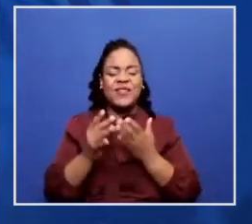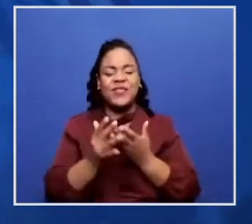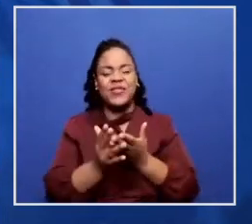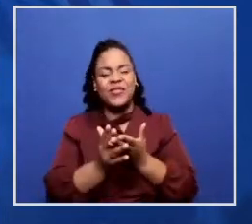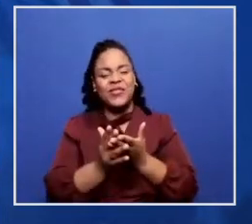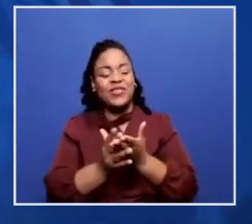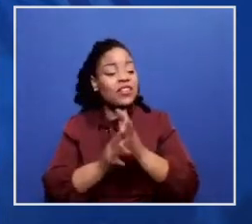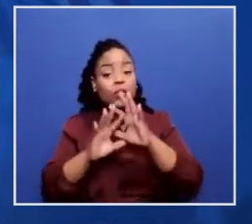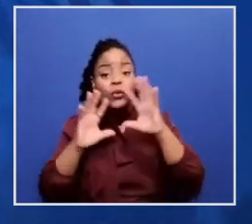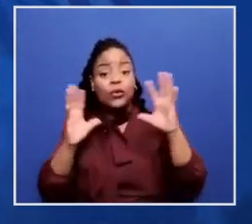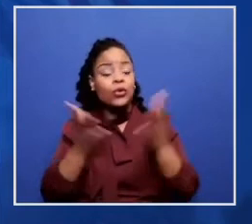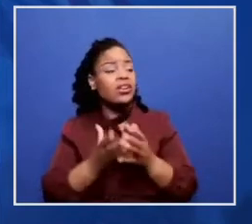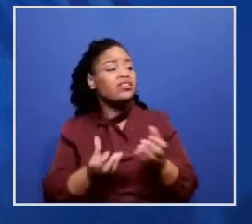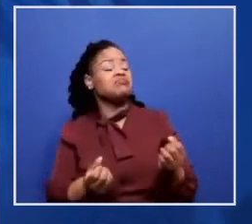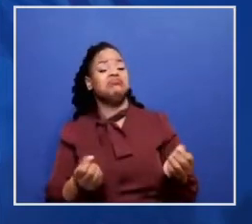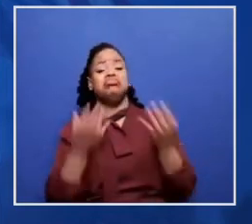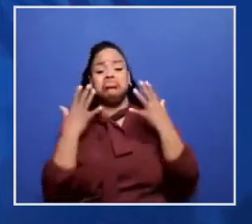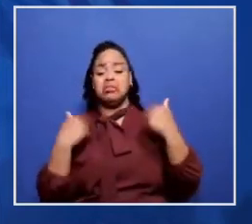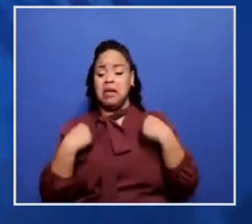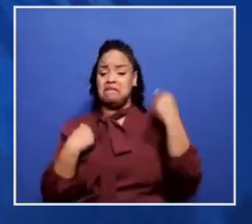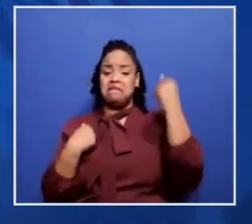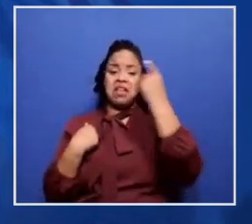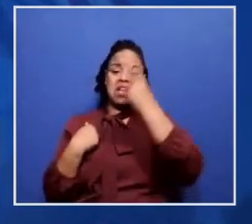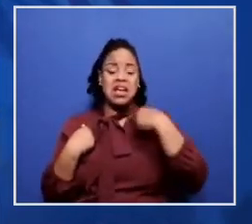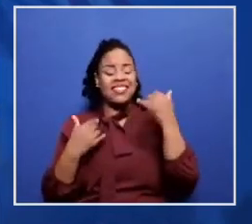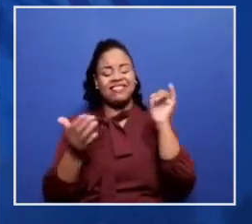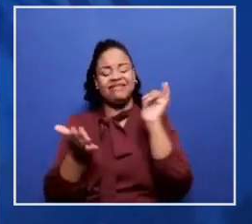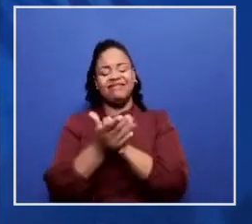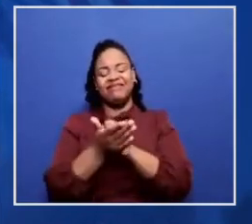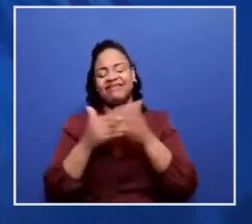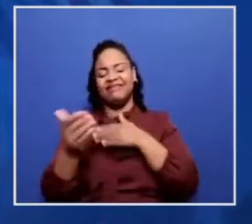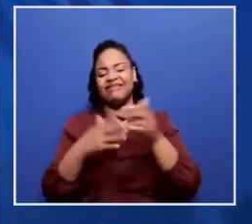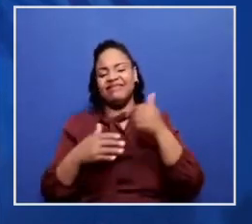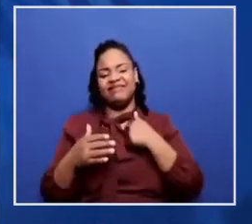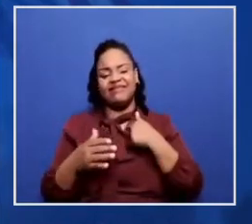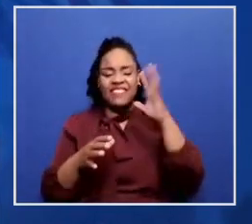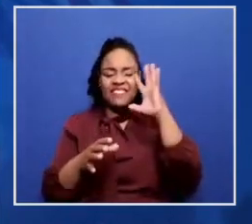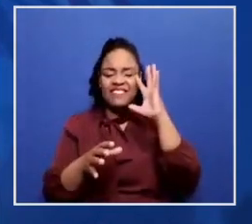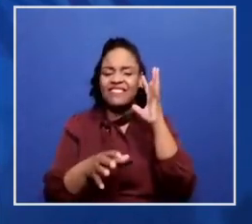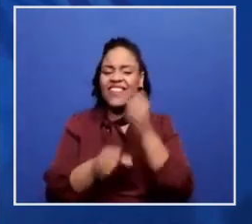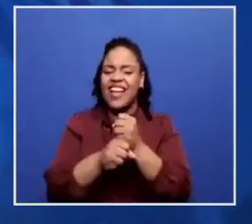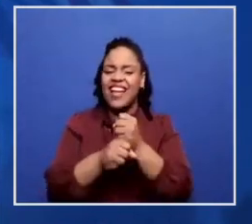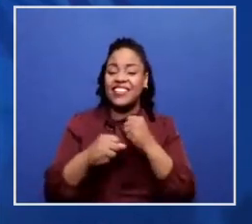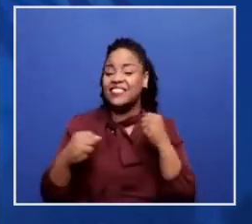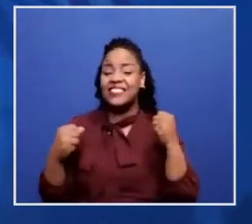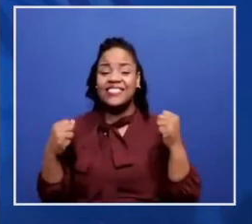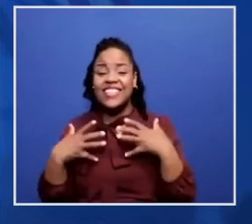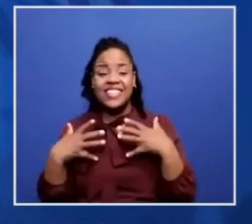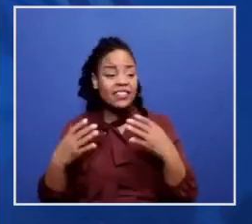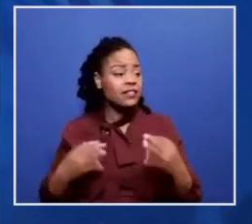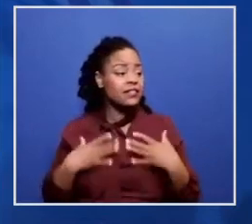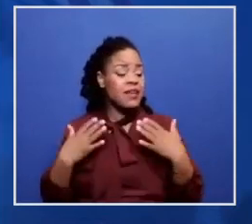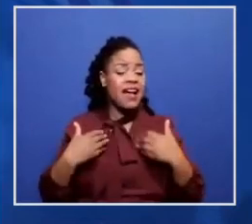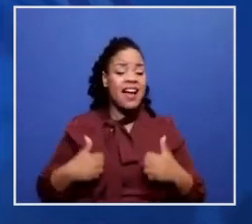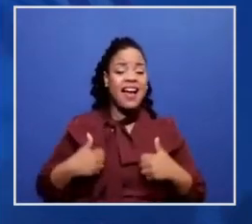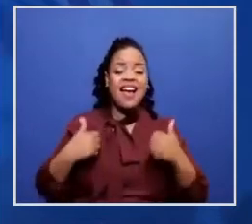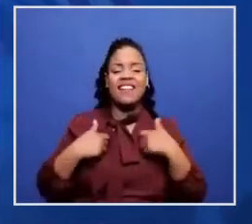my face, but the fear gives me life, and I swear till I die, I'm gonna do it my